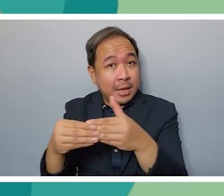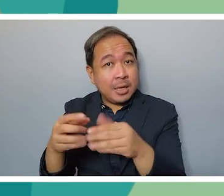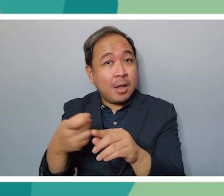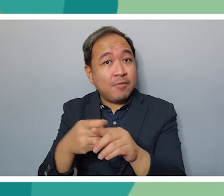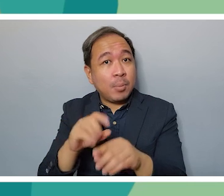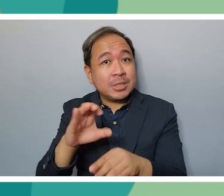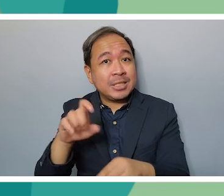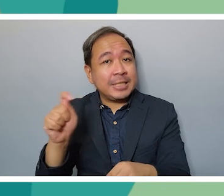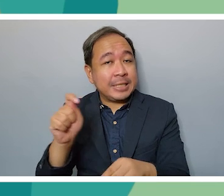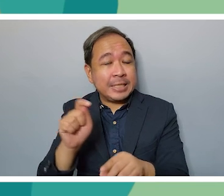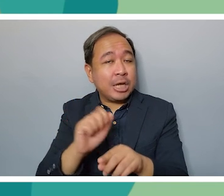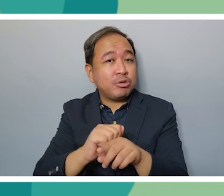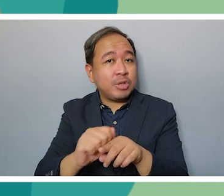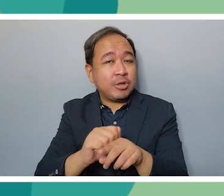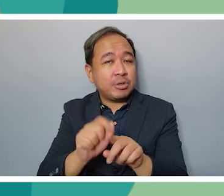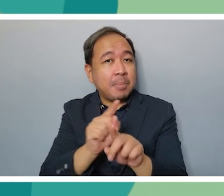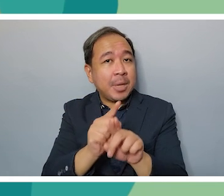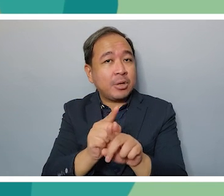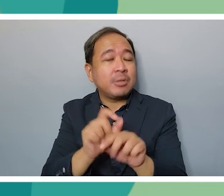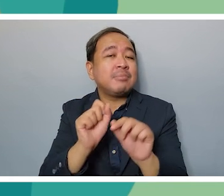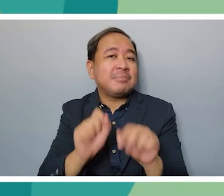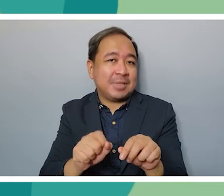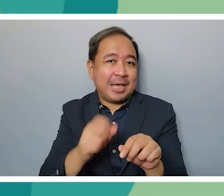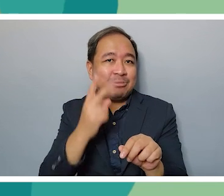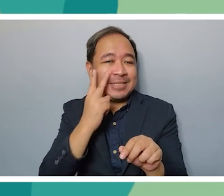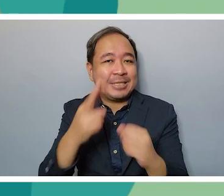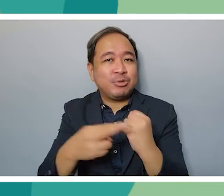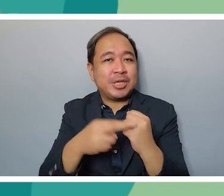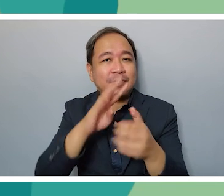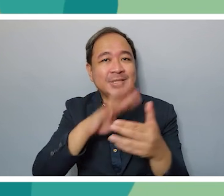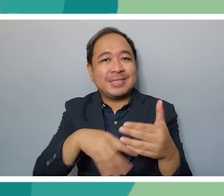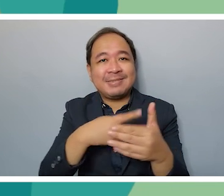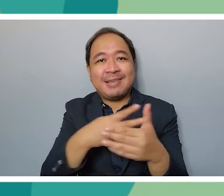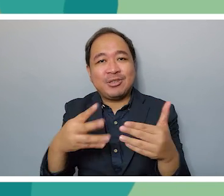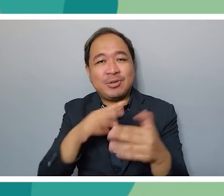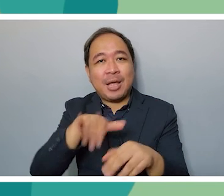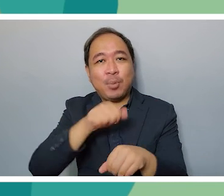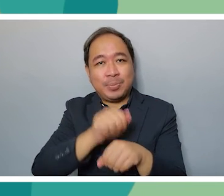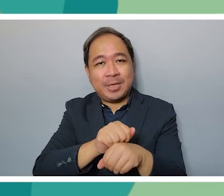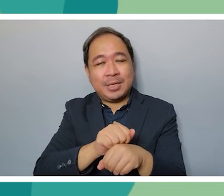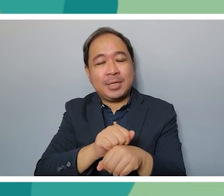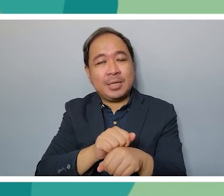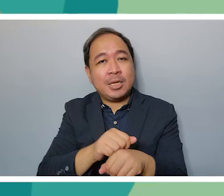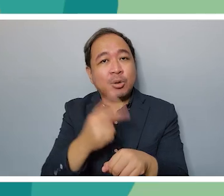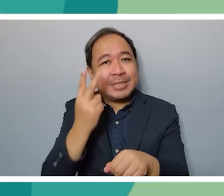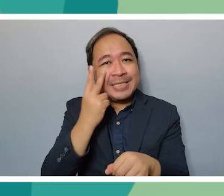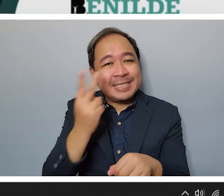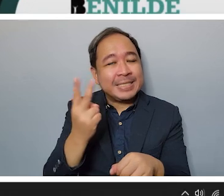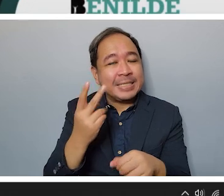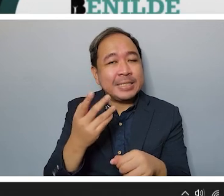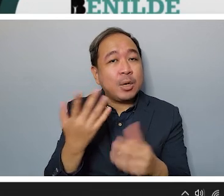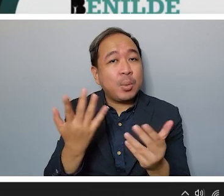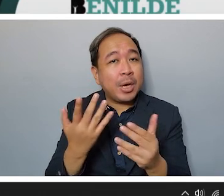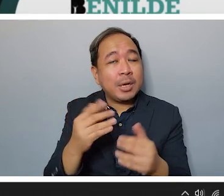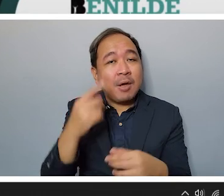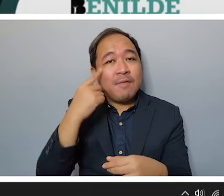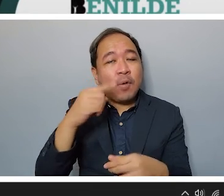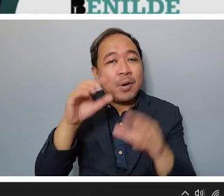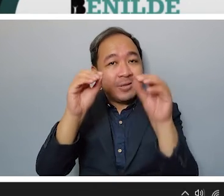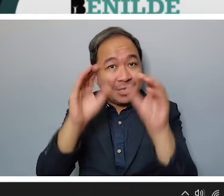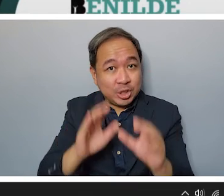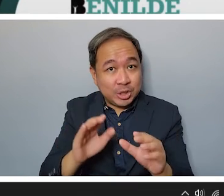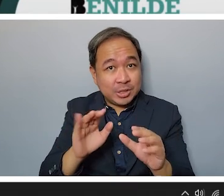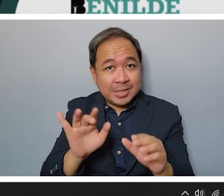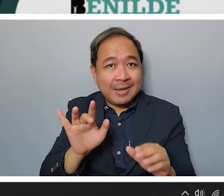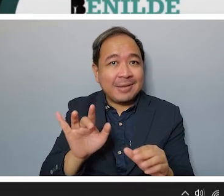need further guidance from our CET trainer mentors, you may schedule an appointment through our website. Just hover over